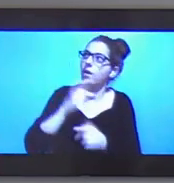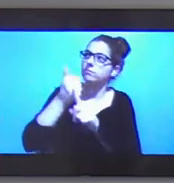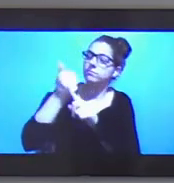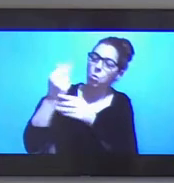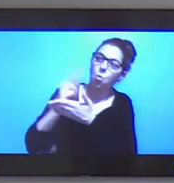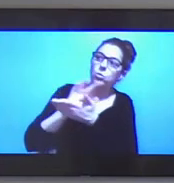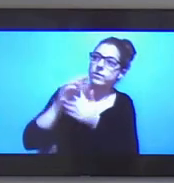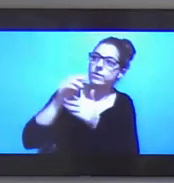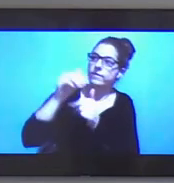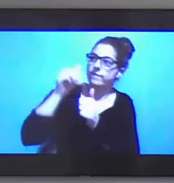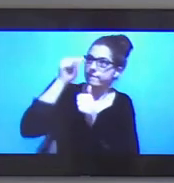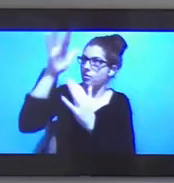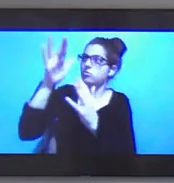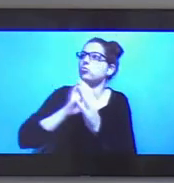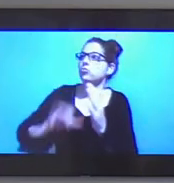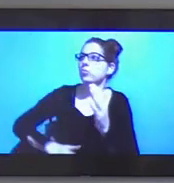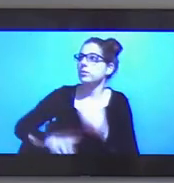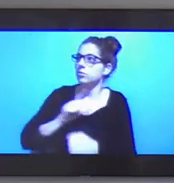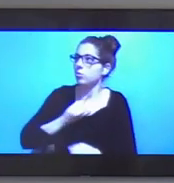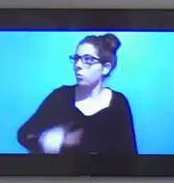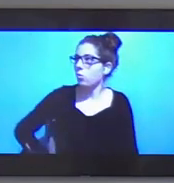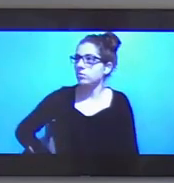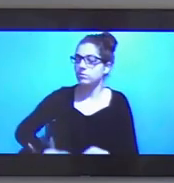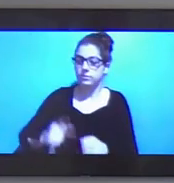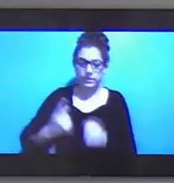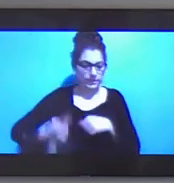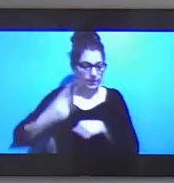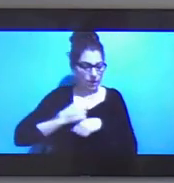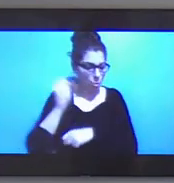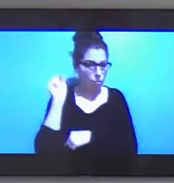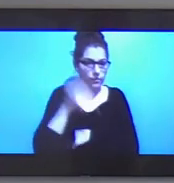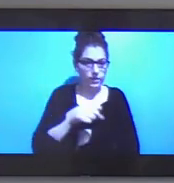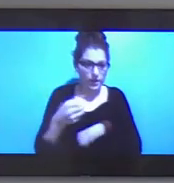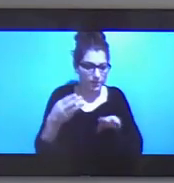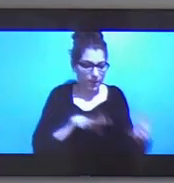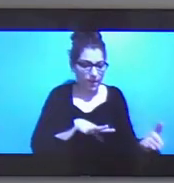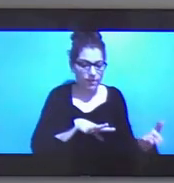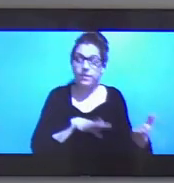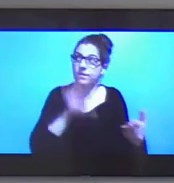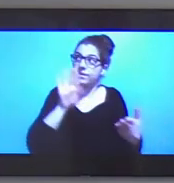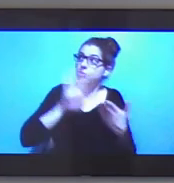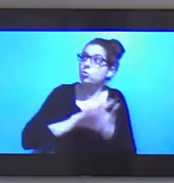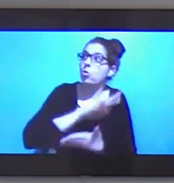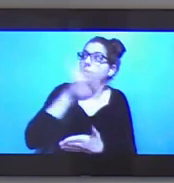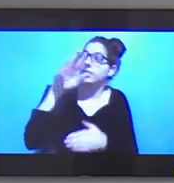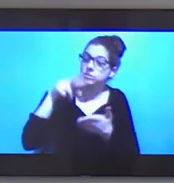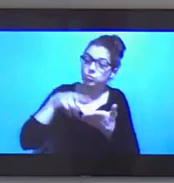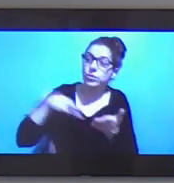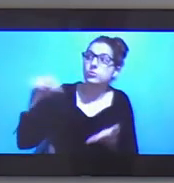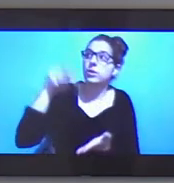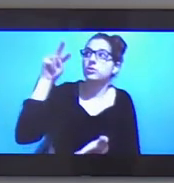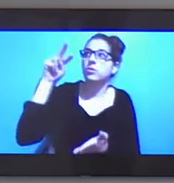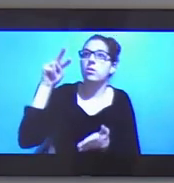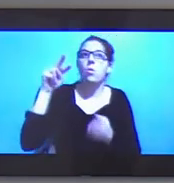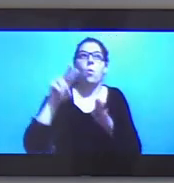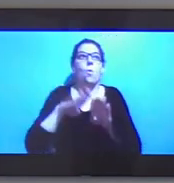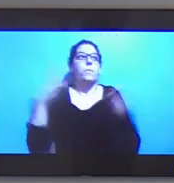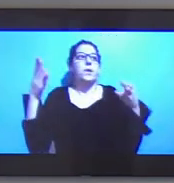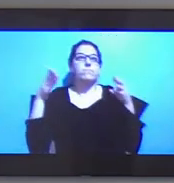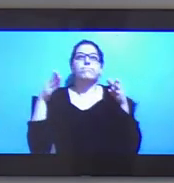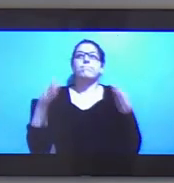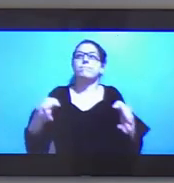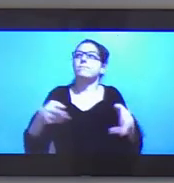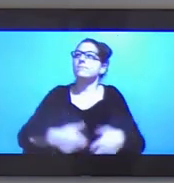our Lord, who on this day overcame death and the grave, and by his glorious resurrection, opened to us the way of everlasting